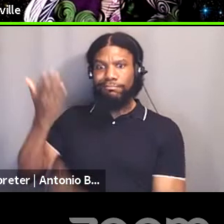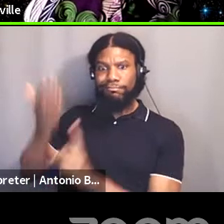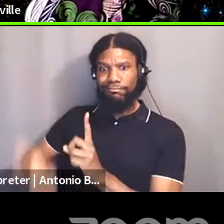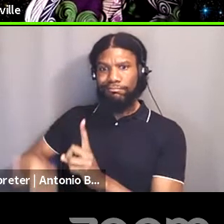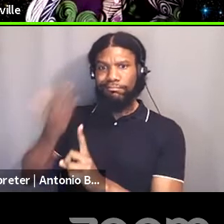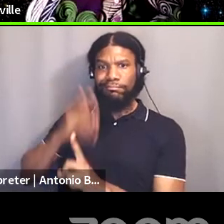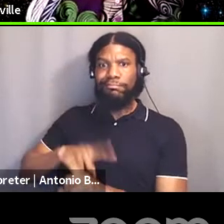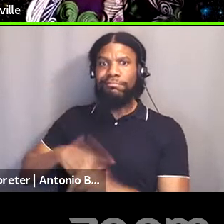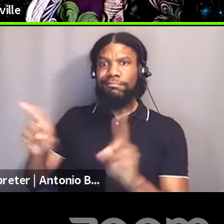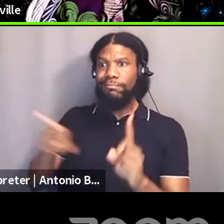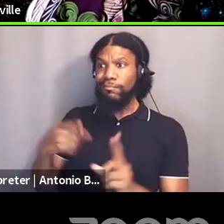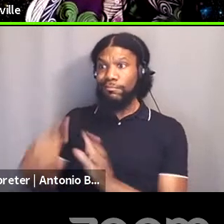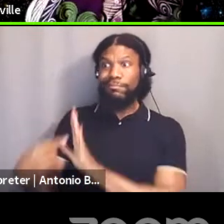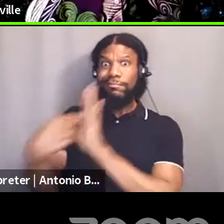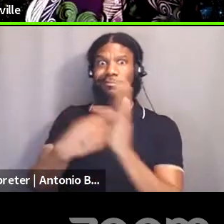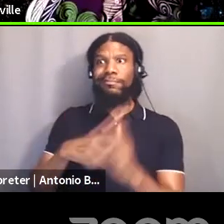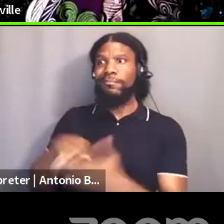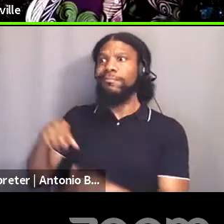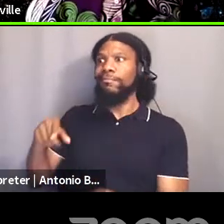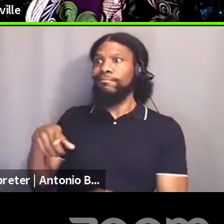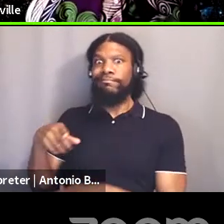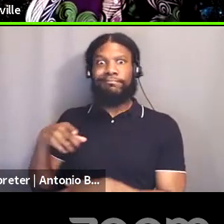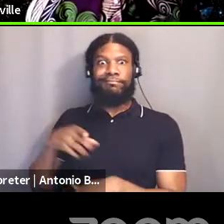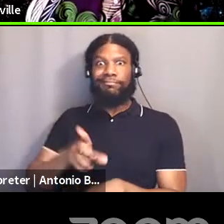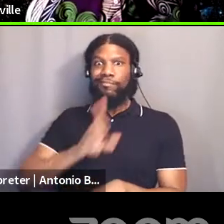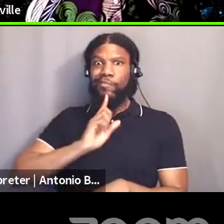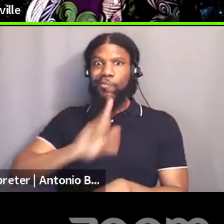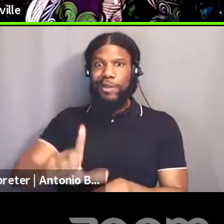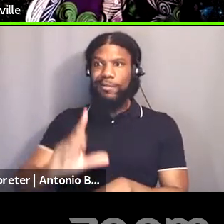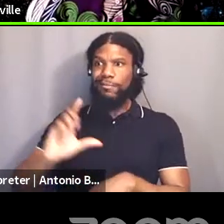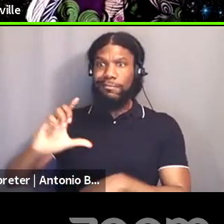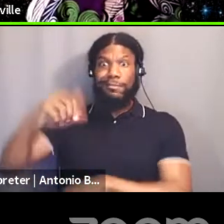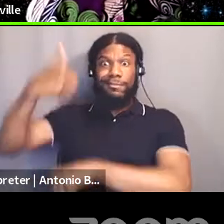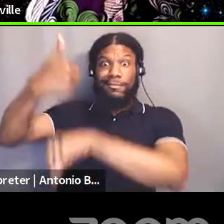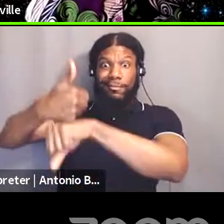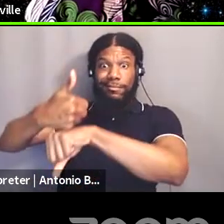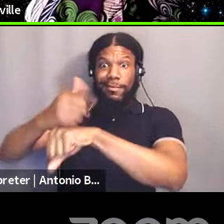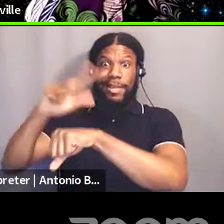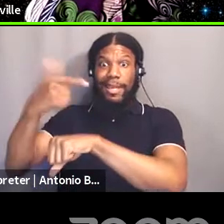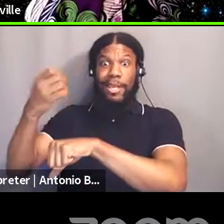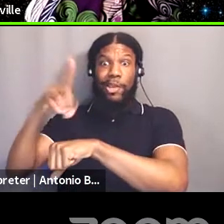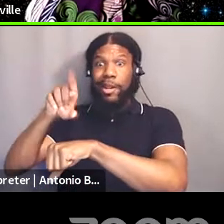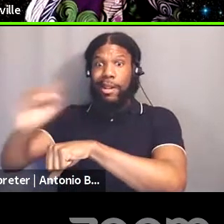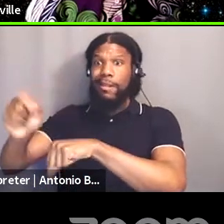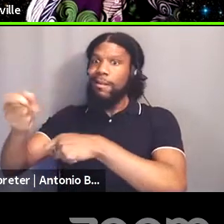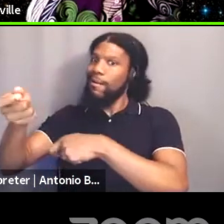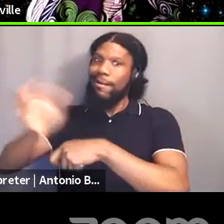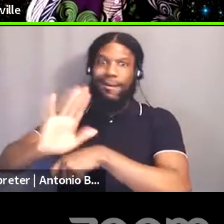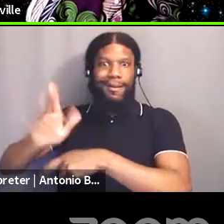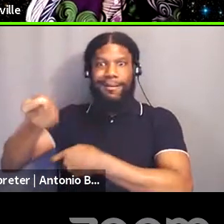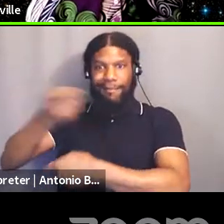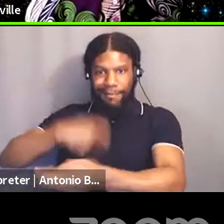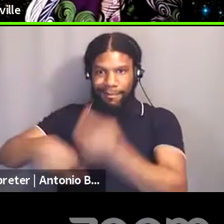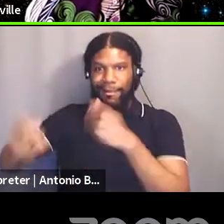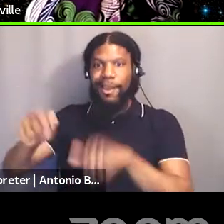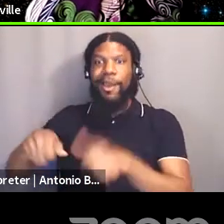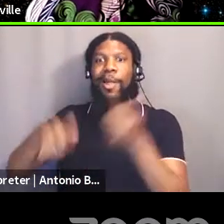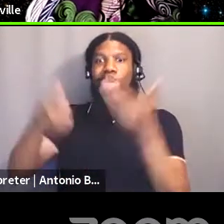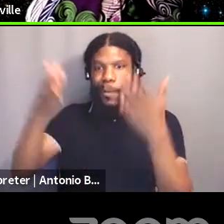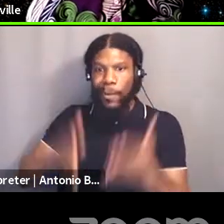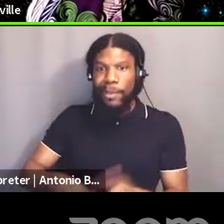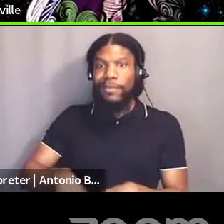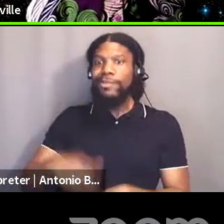not Libertas at the top of that building. It ends up being this composited body. She gets a helmet instead of the pilot's cap she's supposed to have